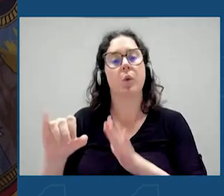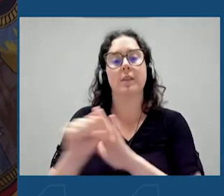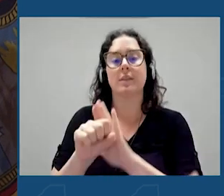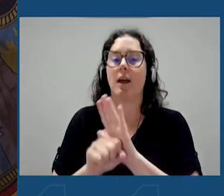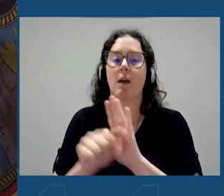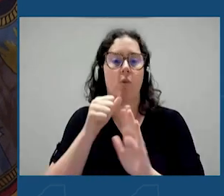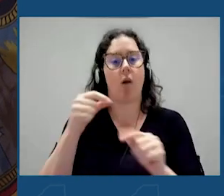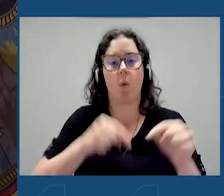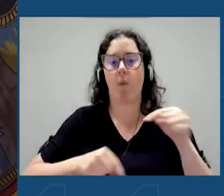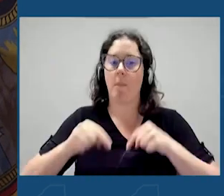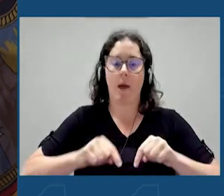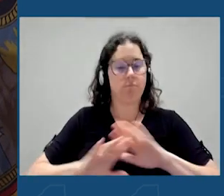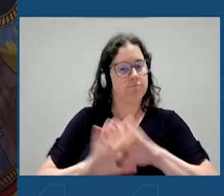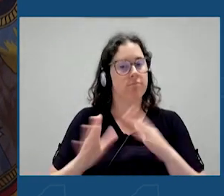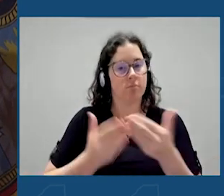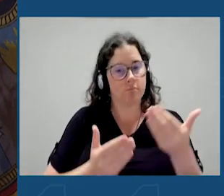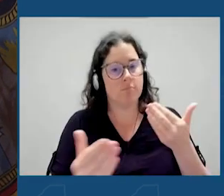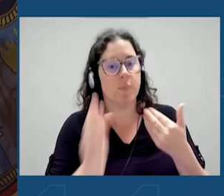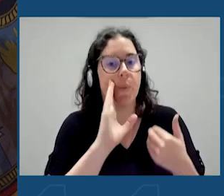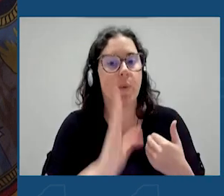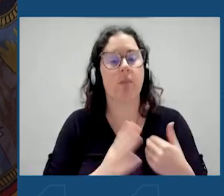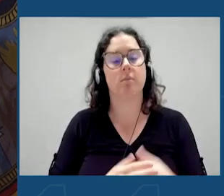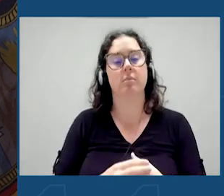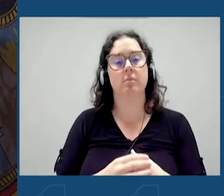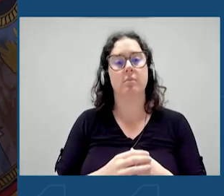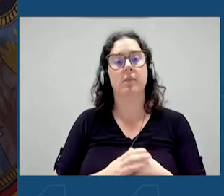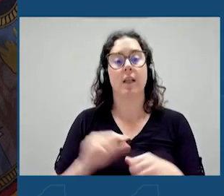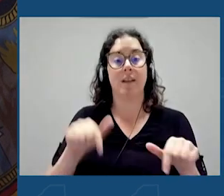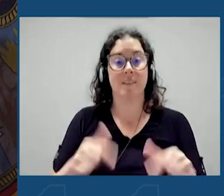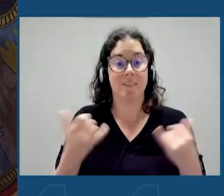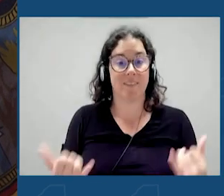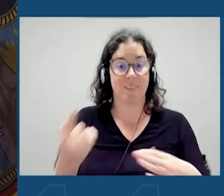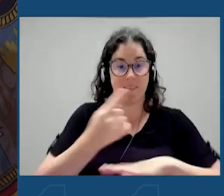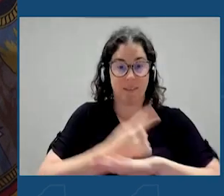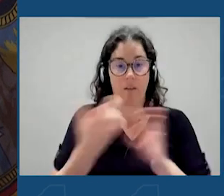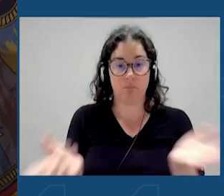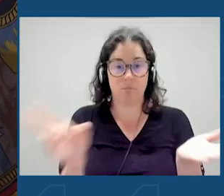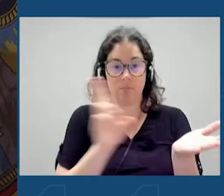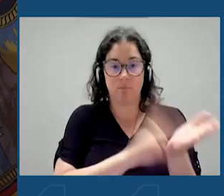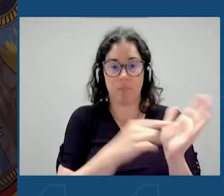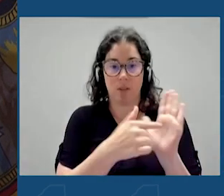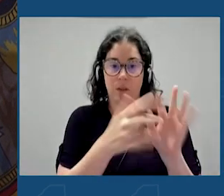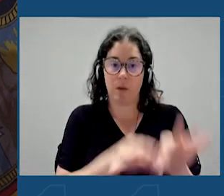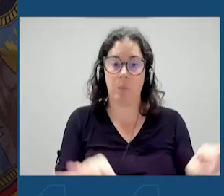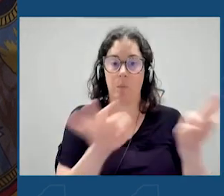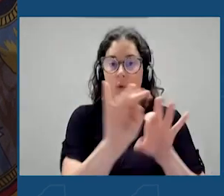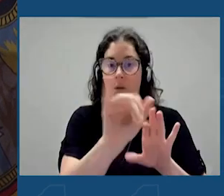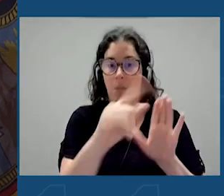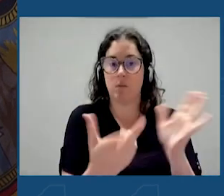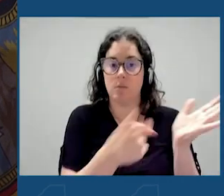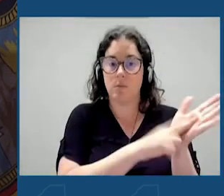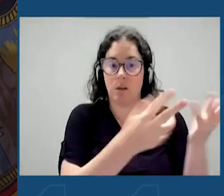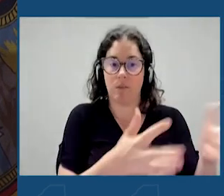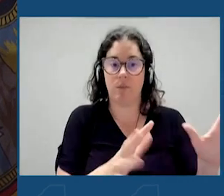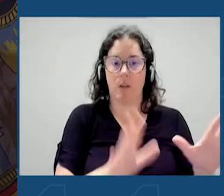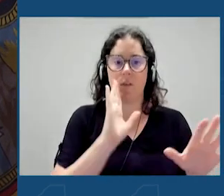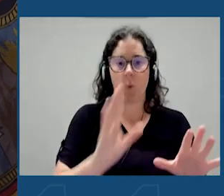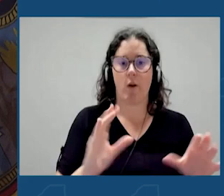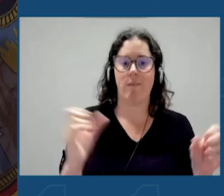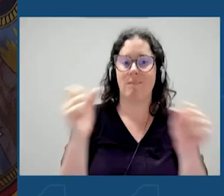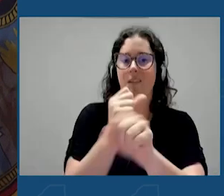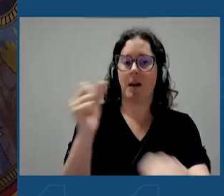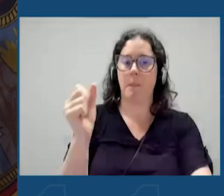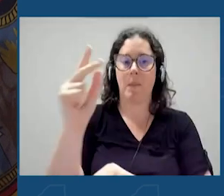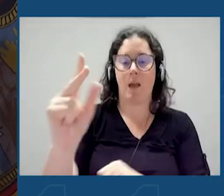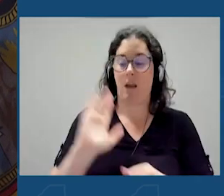backwards, we are going forwards. By this action today, the signing of this important bill, we are fighting back, taking back